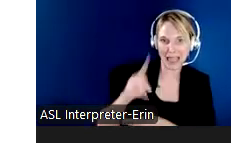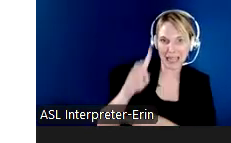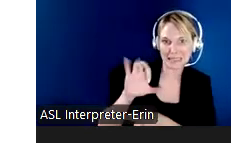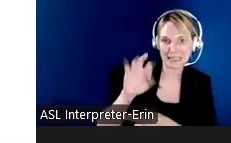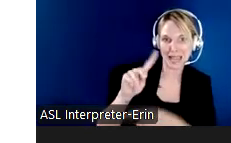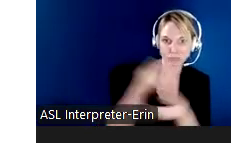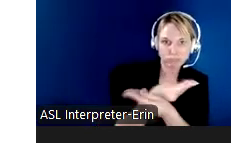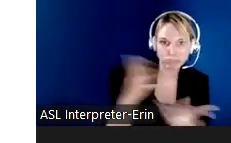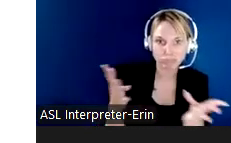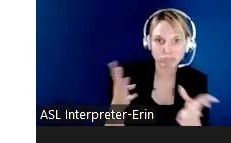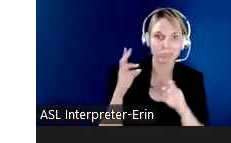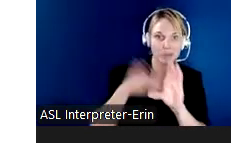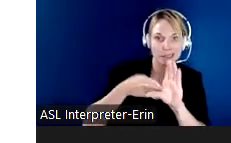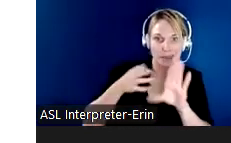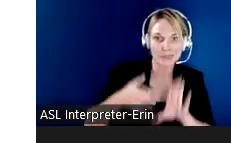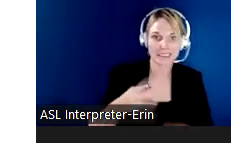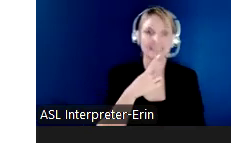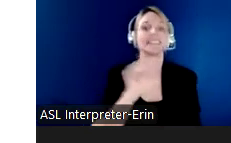will.